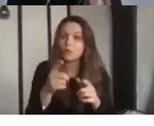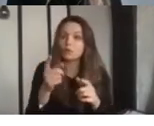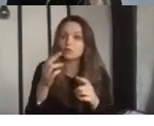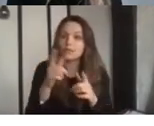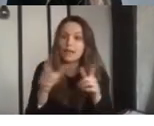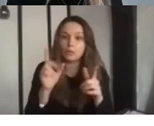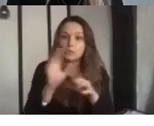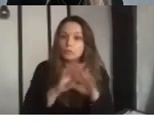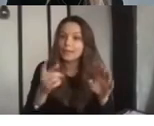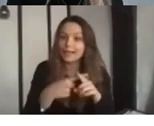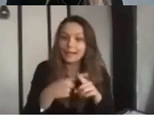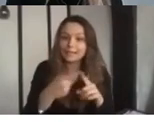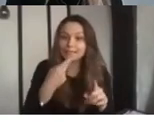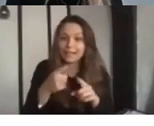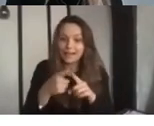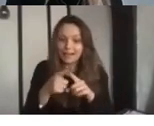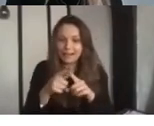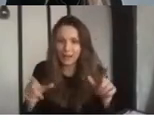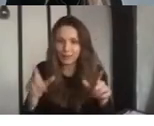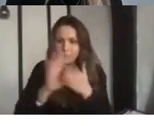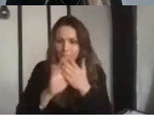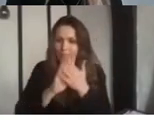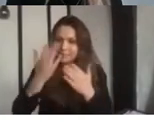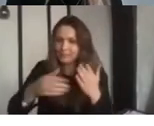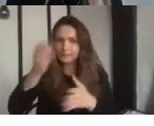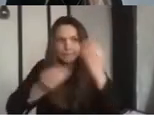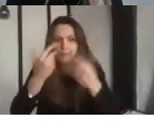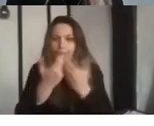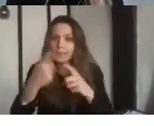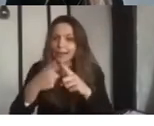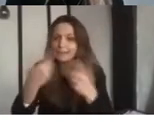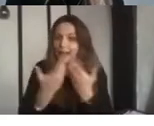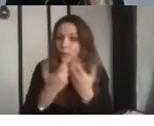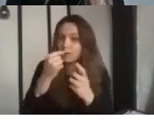need to operate effectively in an English speaking setting.